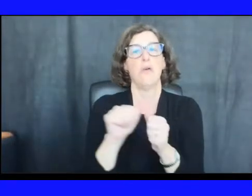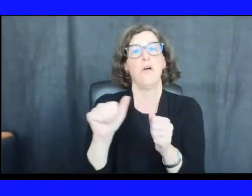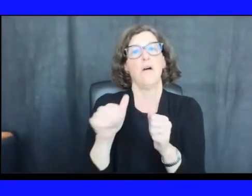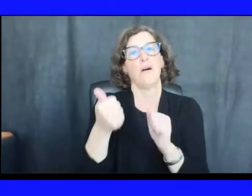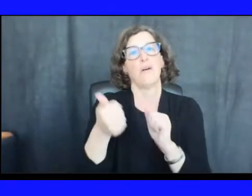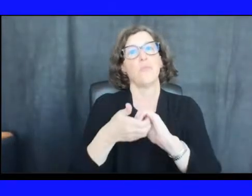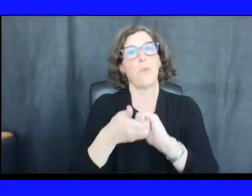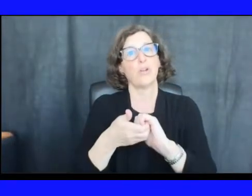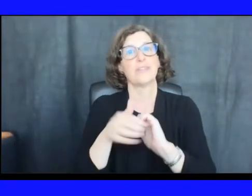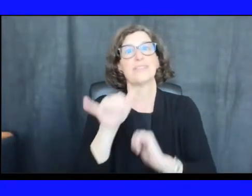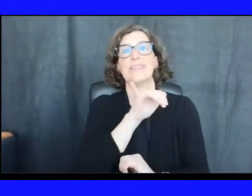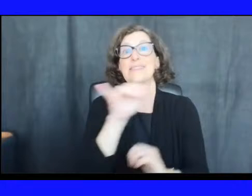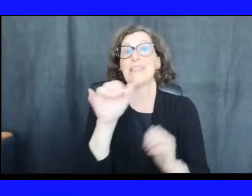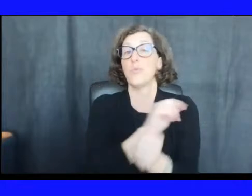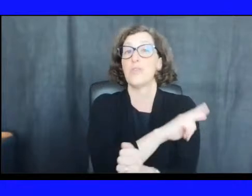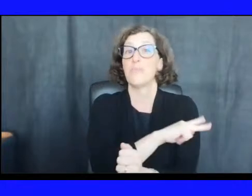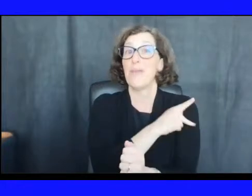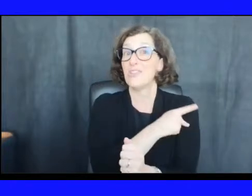that we